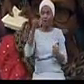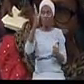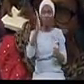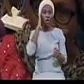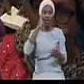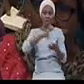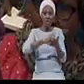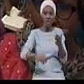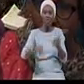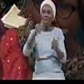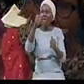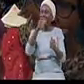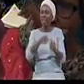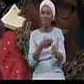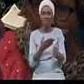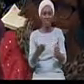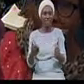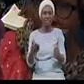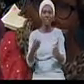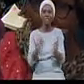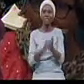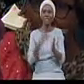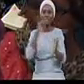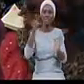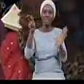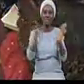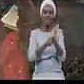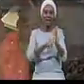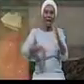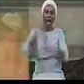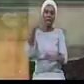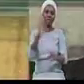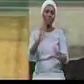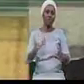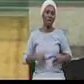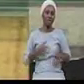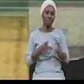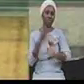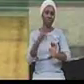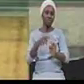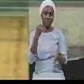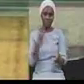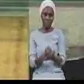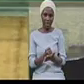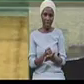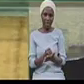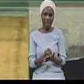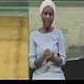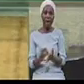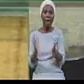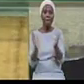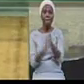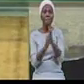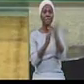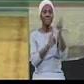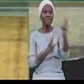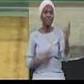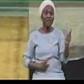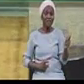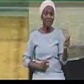life in Jesus' name. And praise the name of the Lord your God that